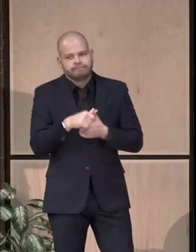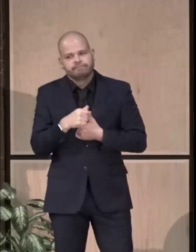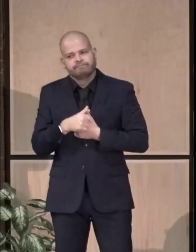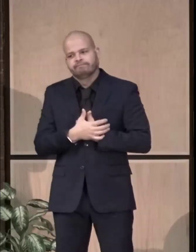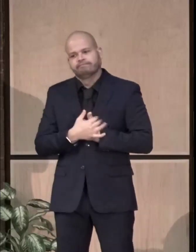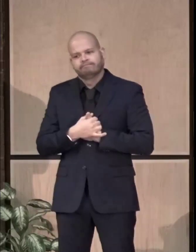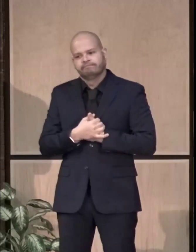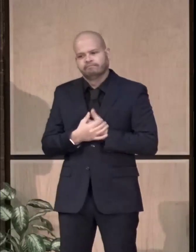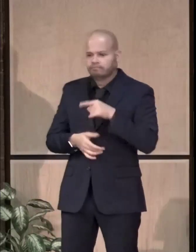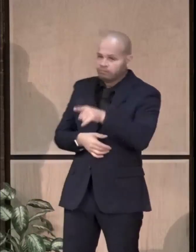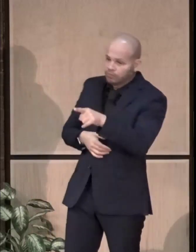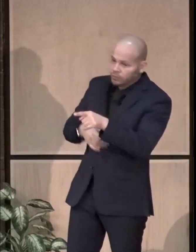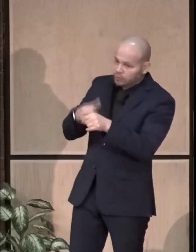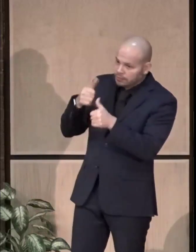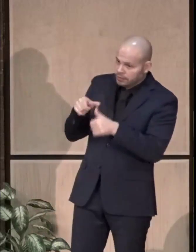been.